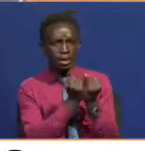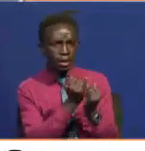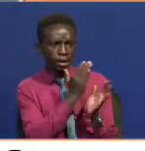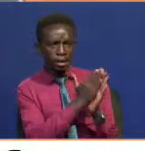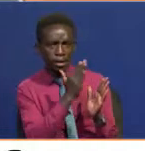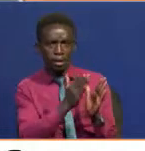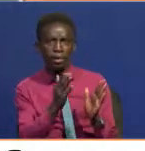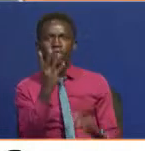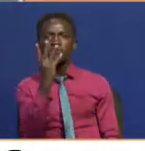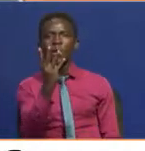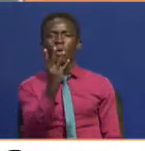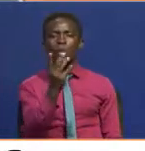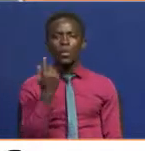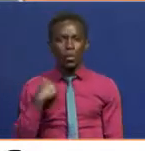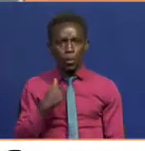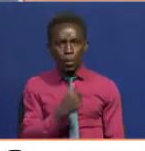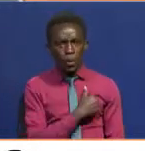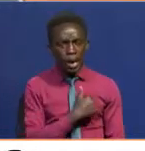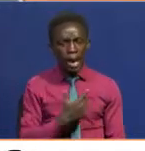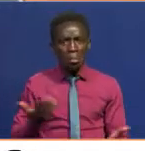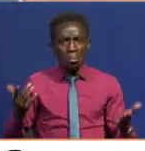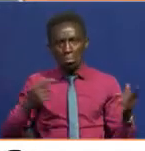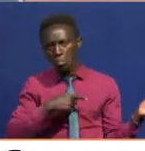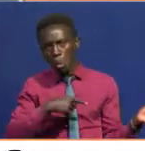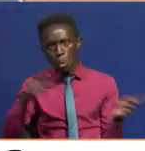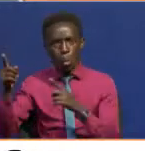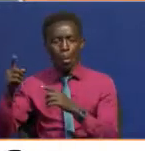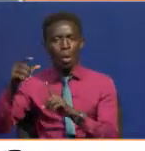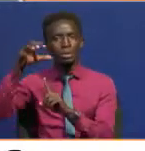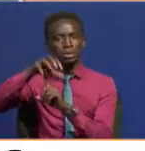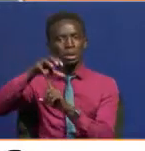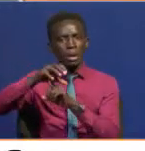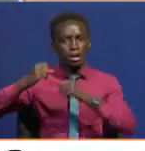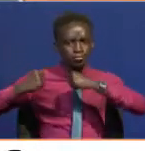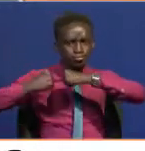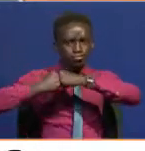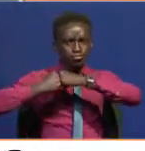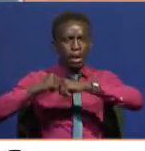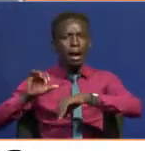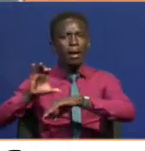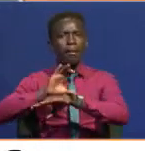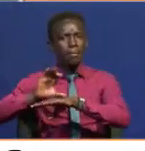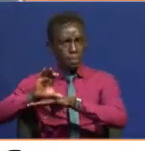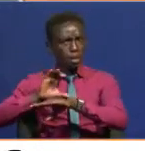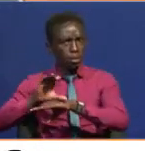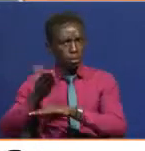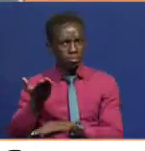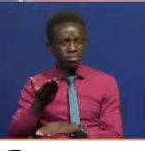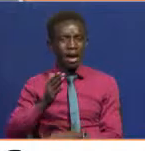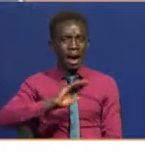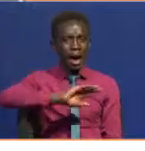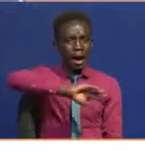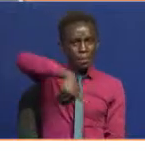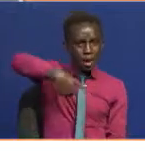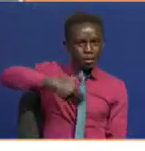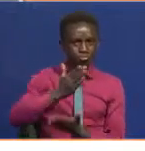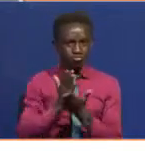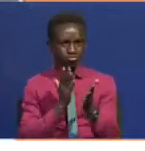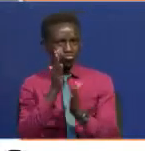the championship. And we met countries like Cameroon. They had... Never new teams have ages based on